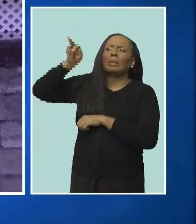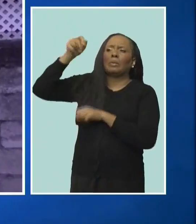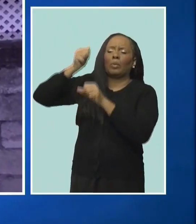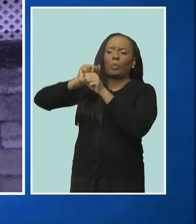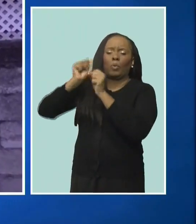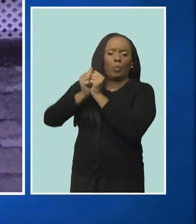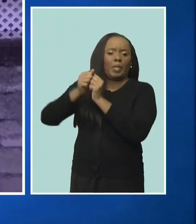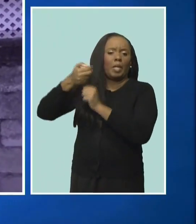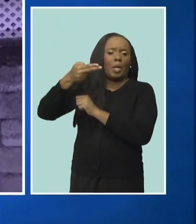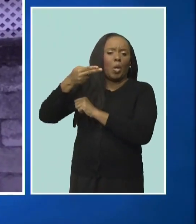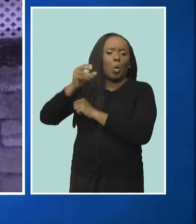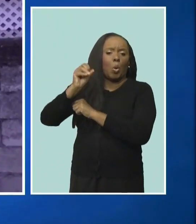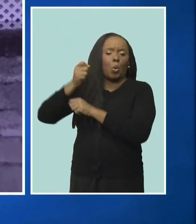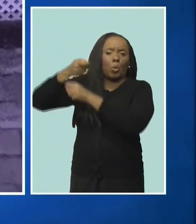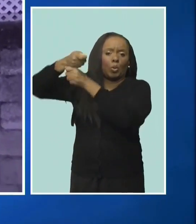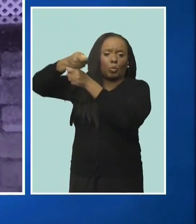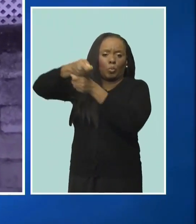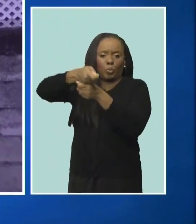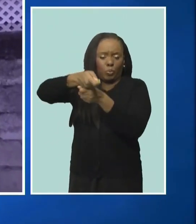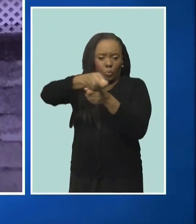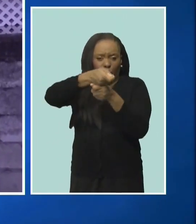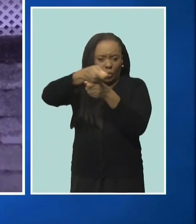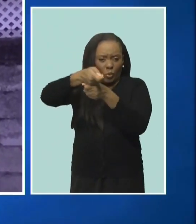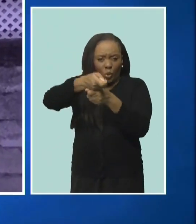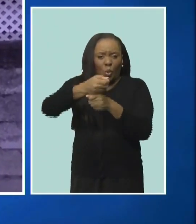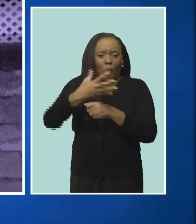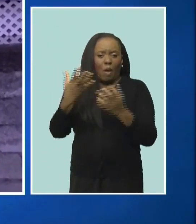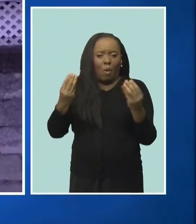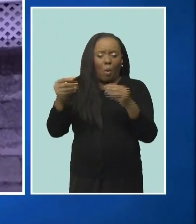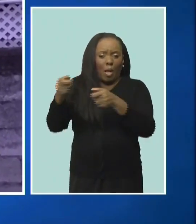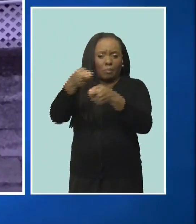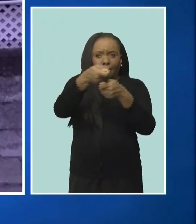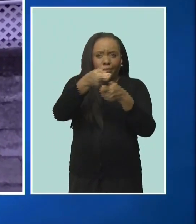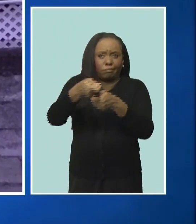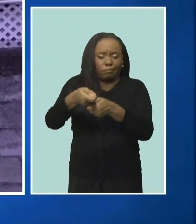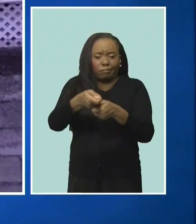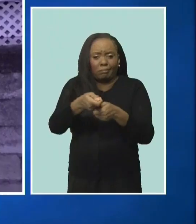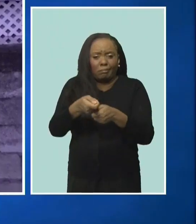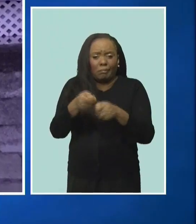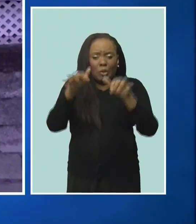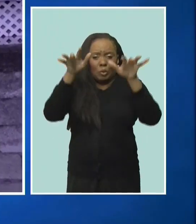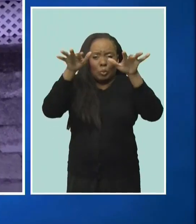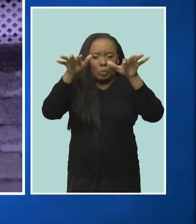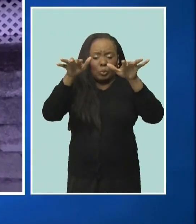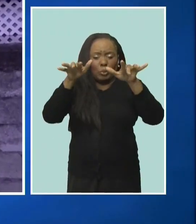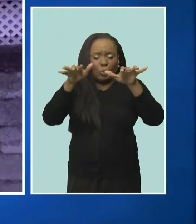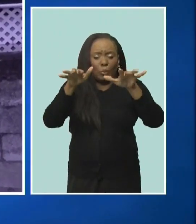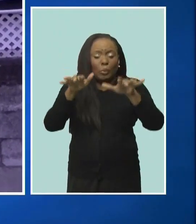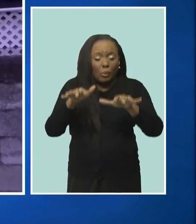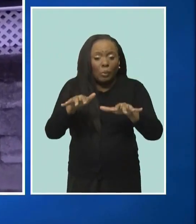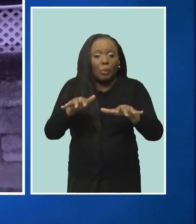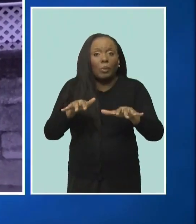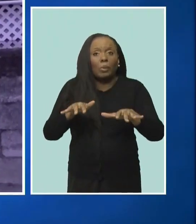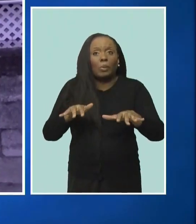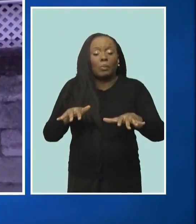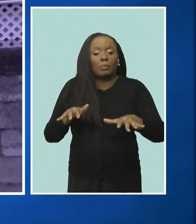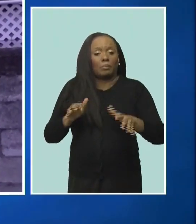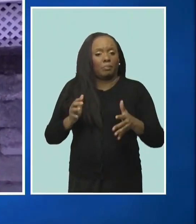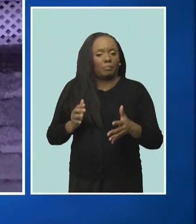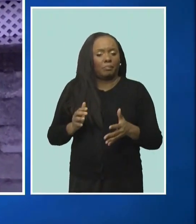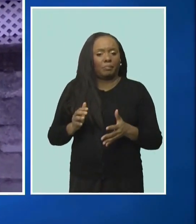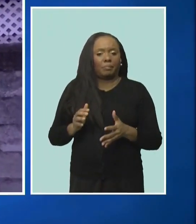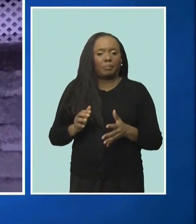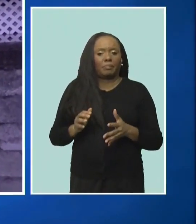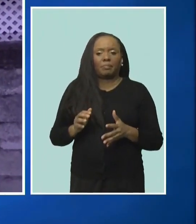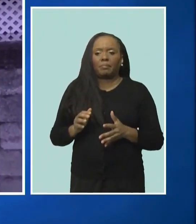hose, started at the inside, wet it till we could get candle and started with. Everybody in the